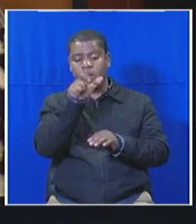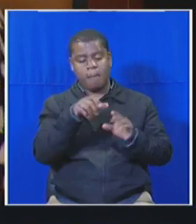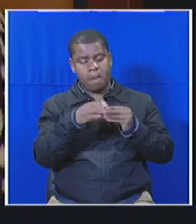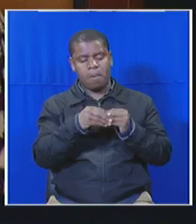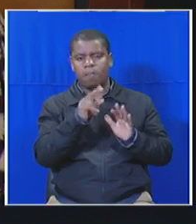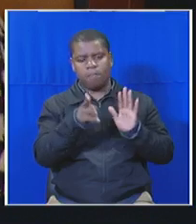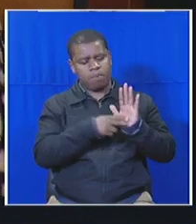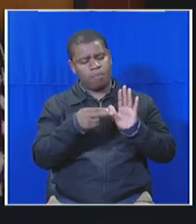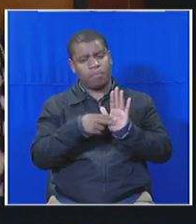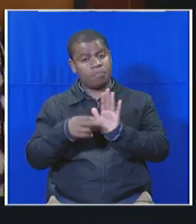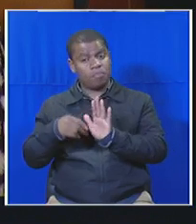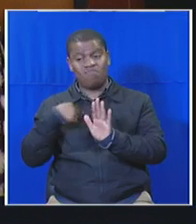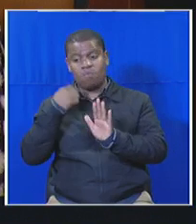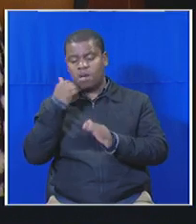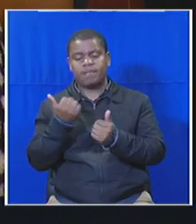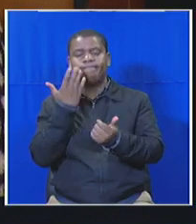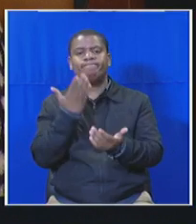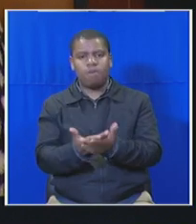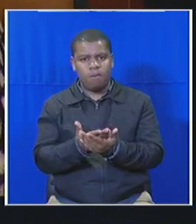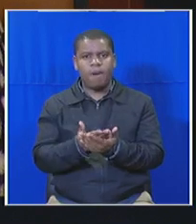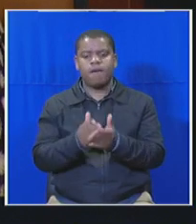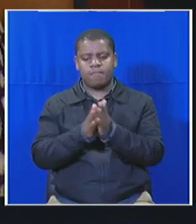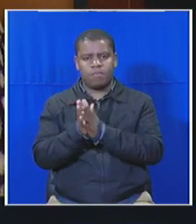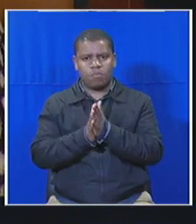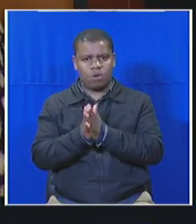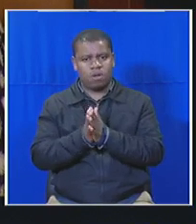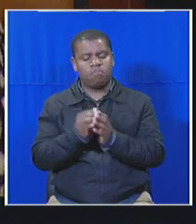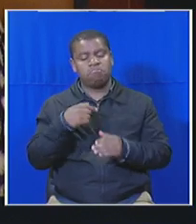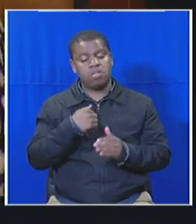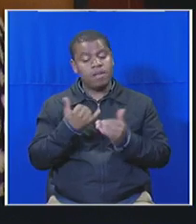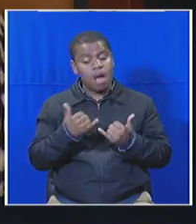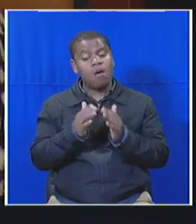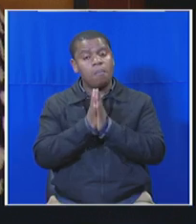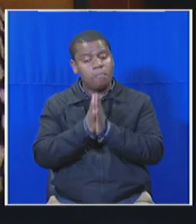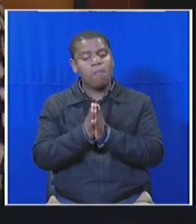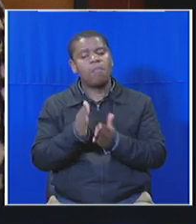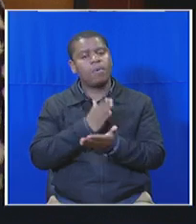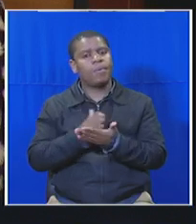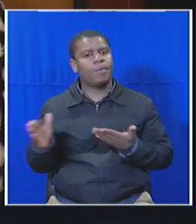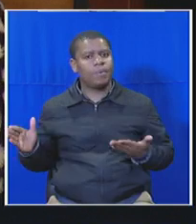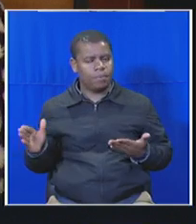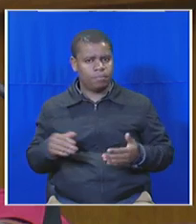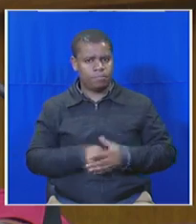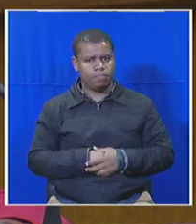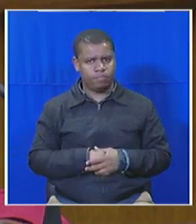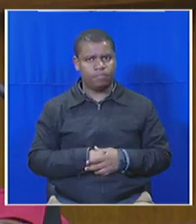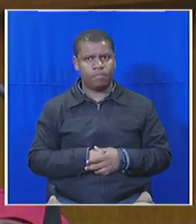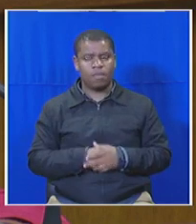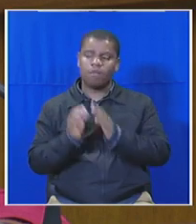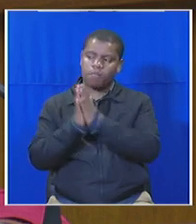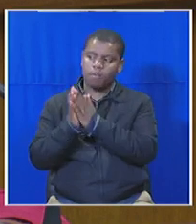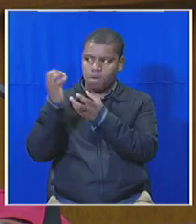motion. And at the moment you haven't done so, I will ask you to withdraw. Can I be allowed to proceed, Madam